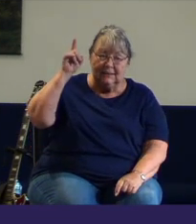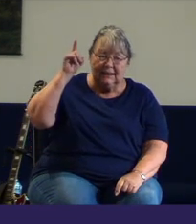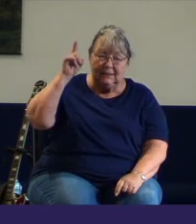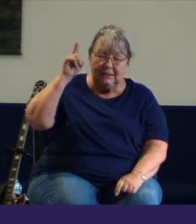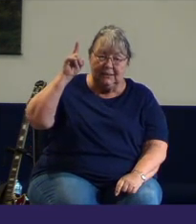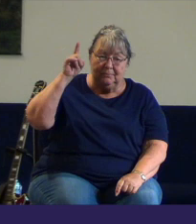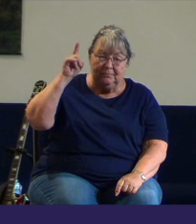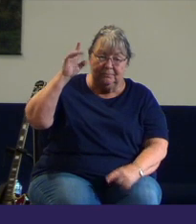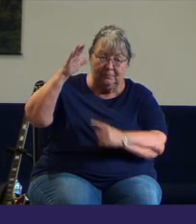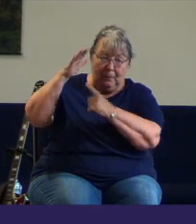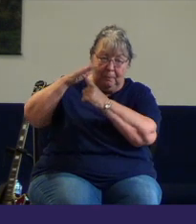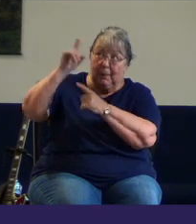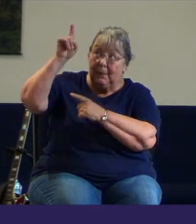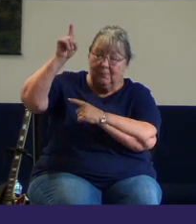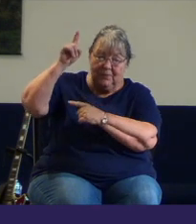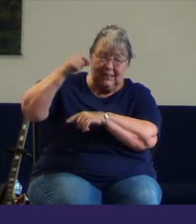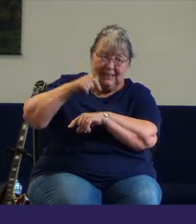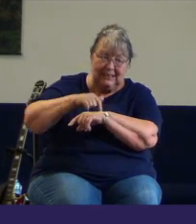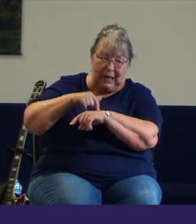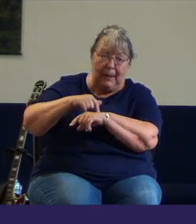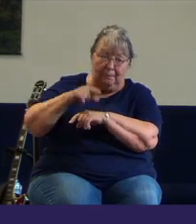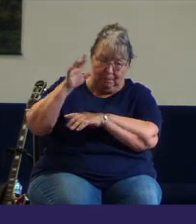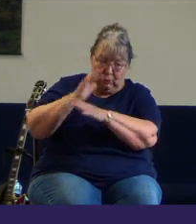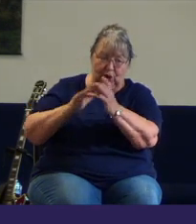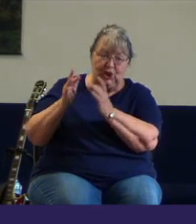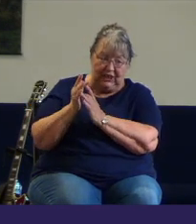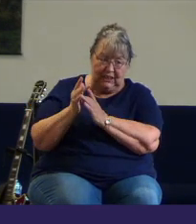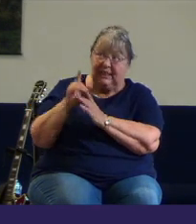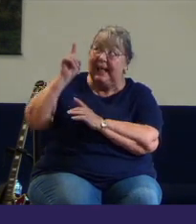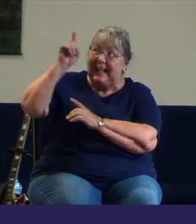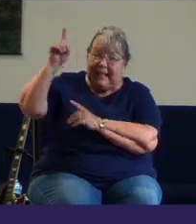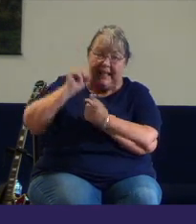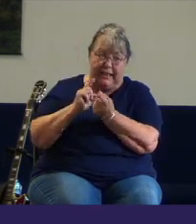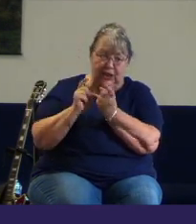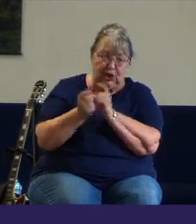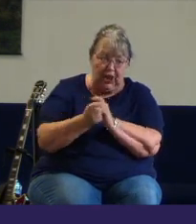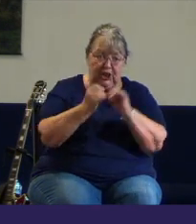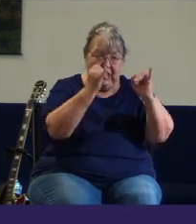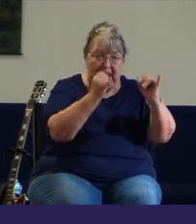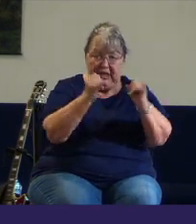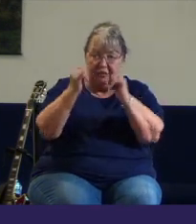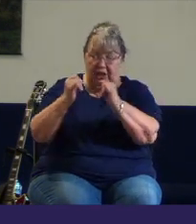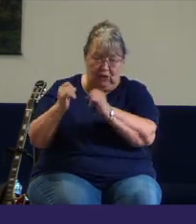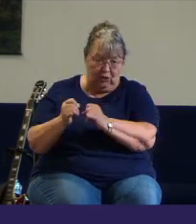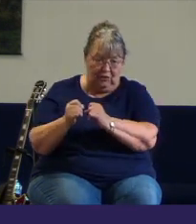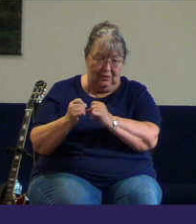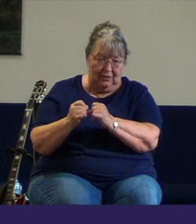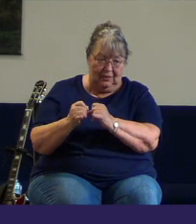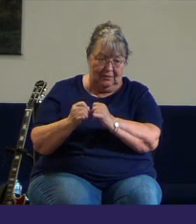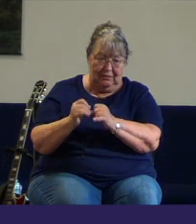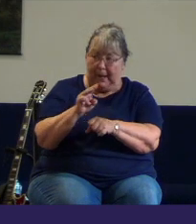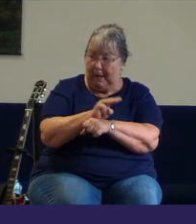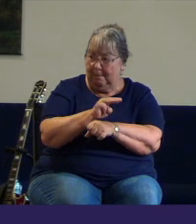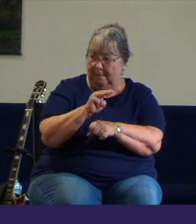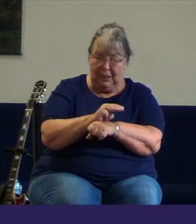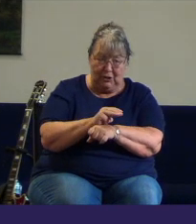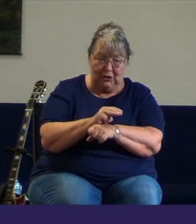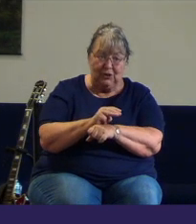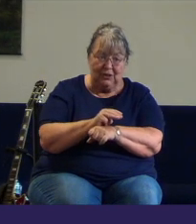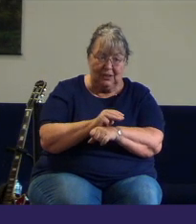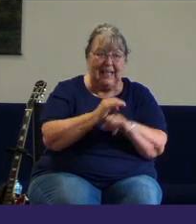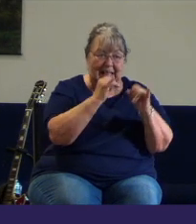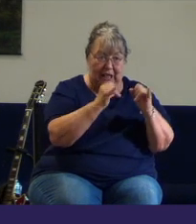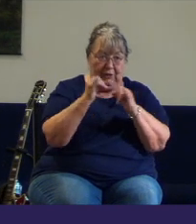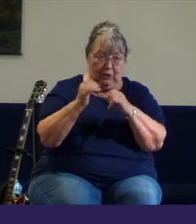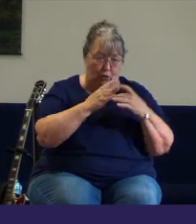problem. It's Jesus who changes the individual person and who ministers into the individual